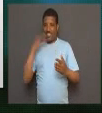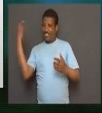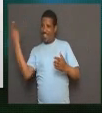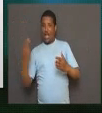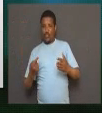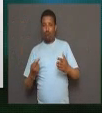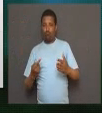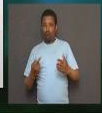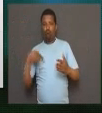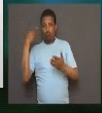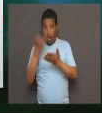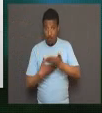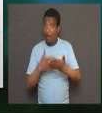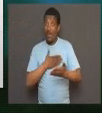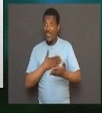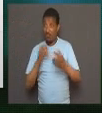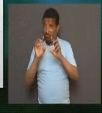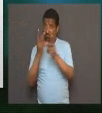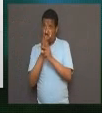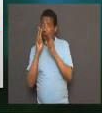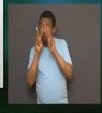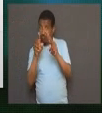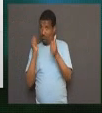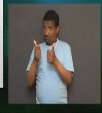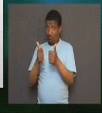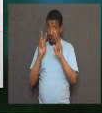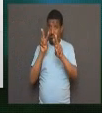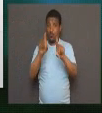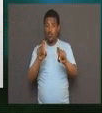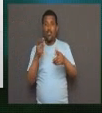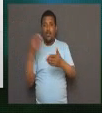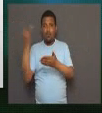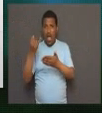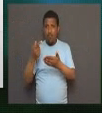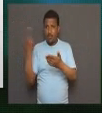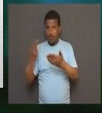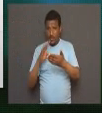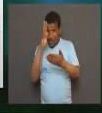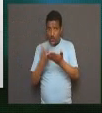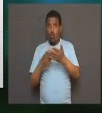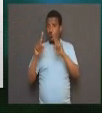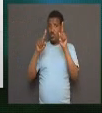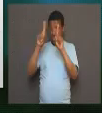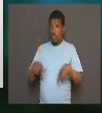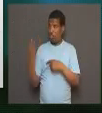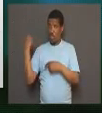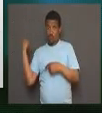Please watch carefully as the map is created on the screen.